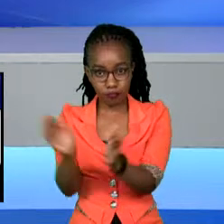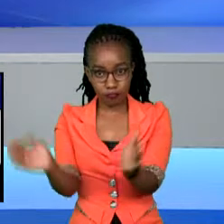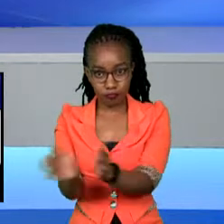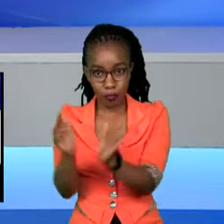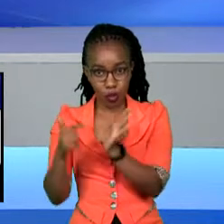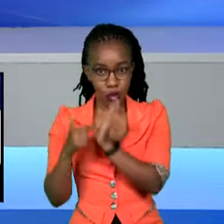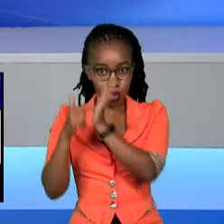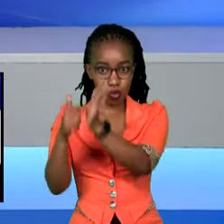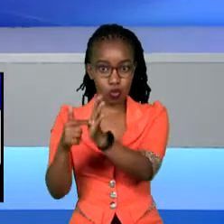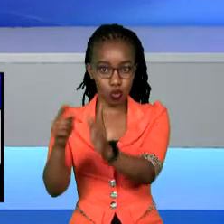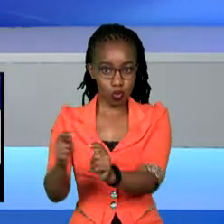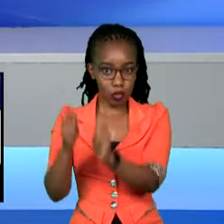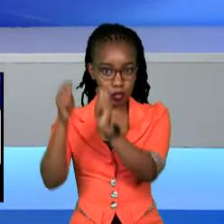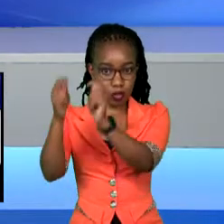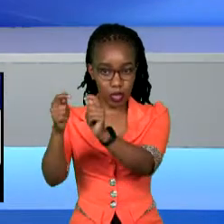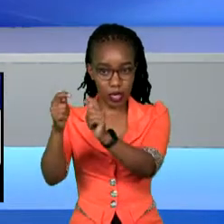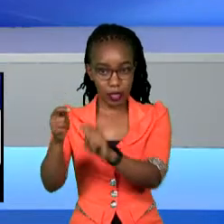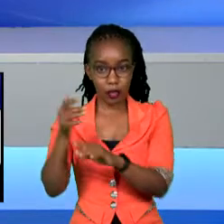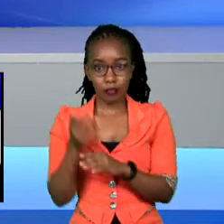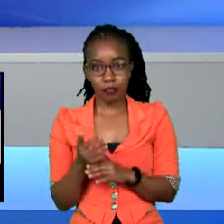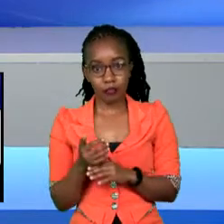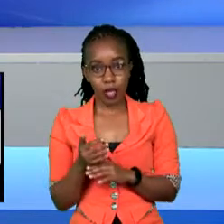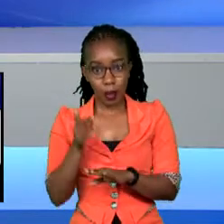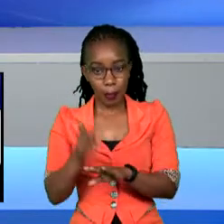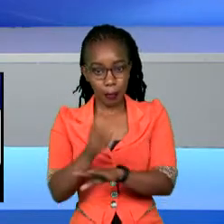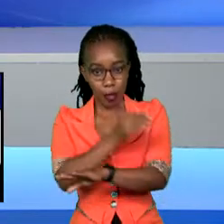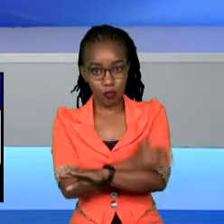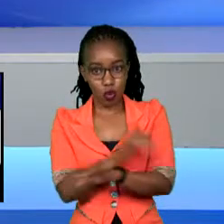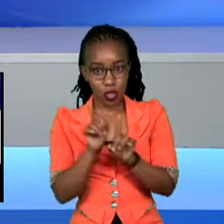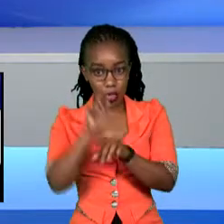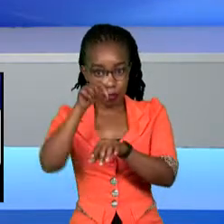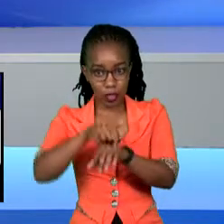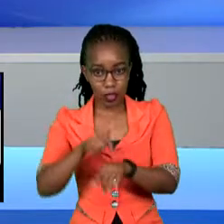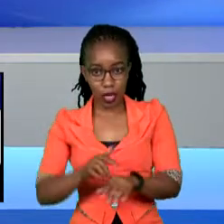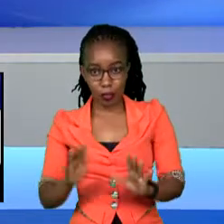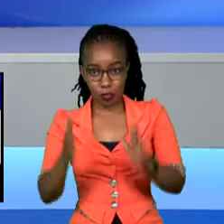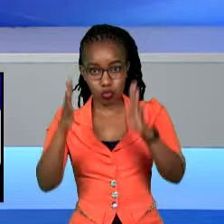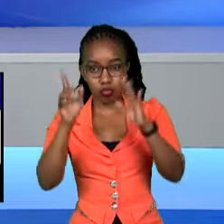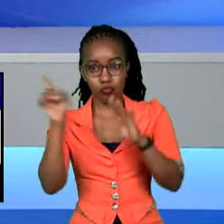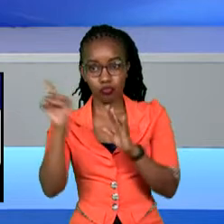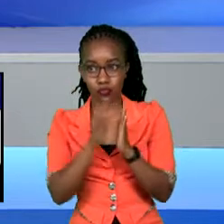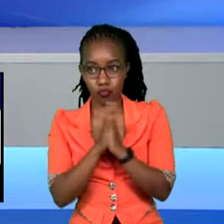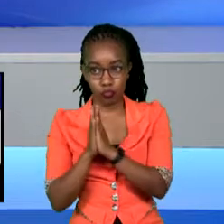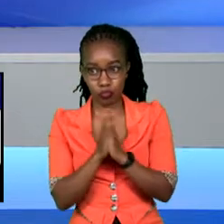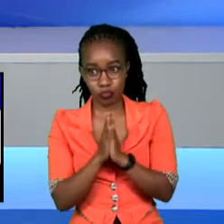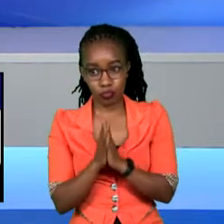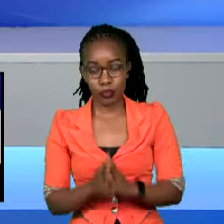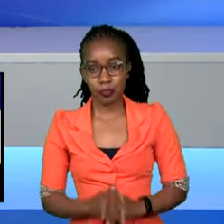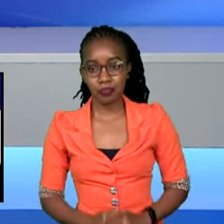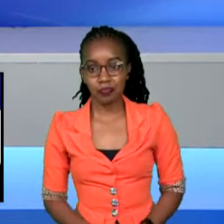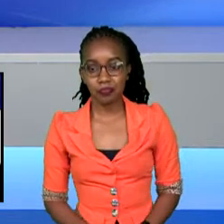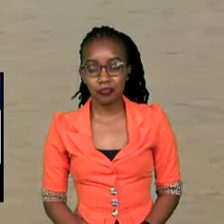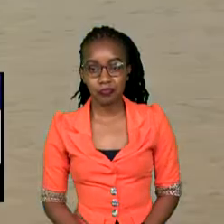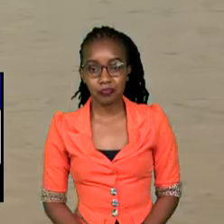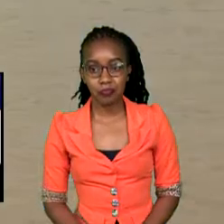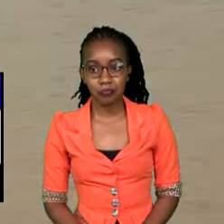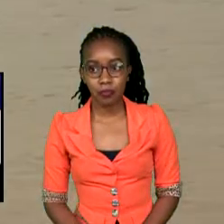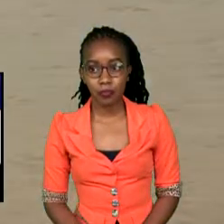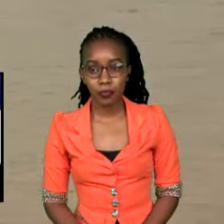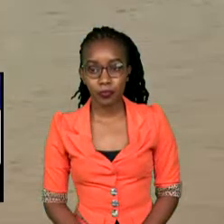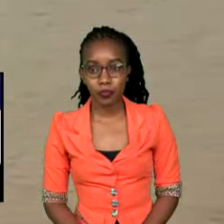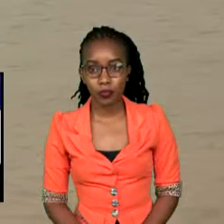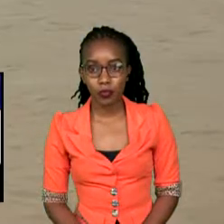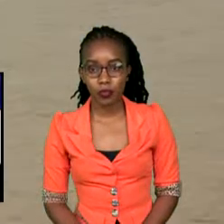and showcase their talent ahead and during the celebrations. Our reporter Brian Mwenda again with more.